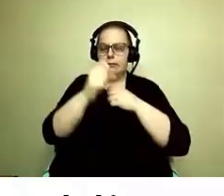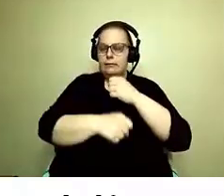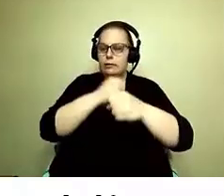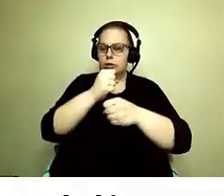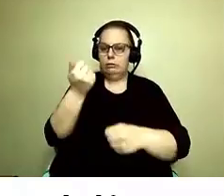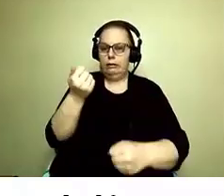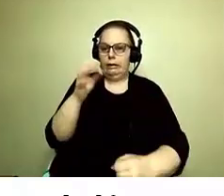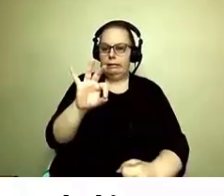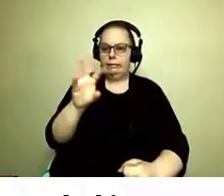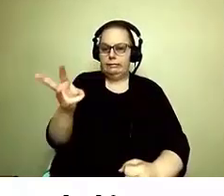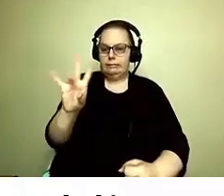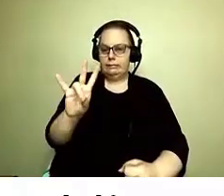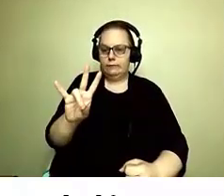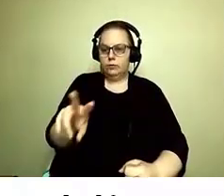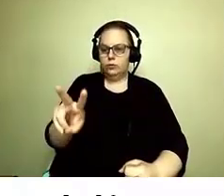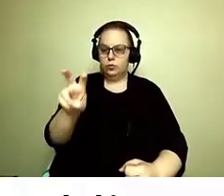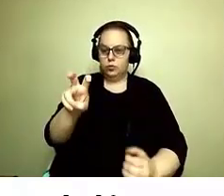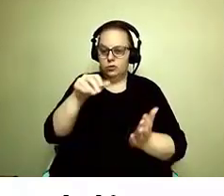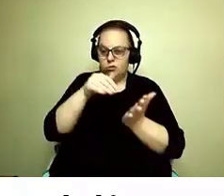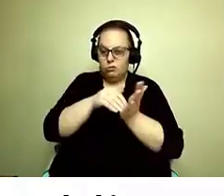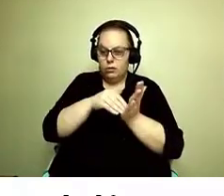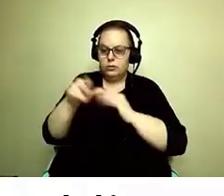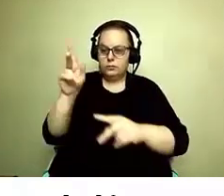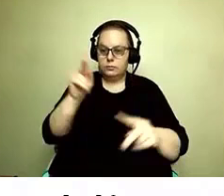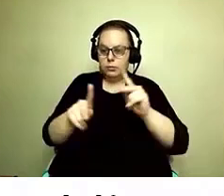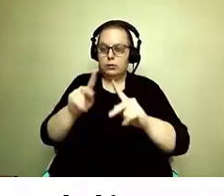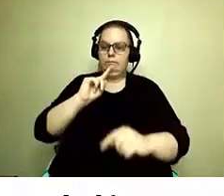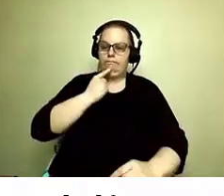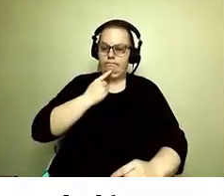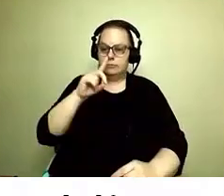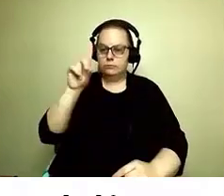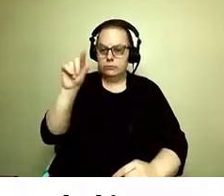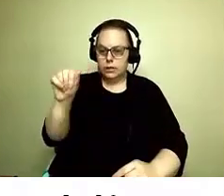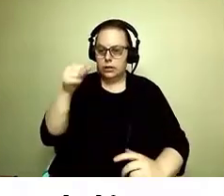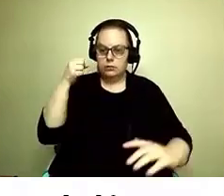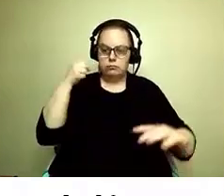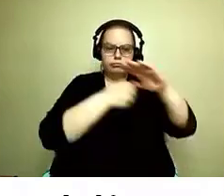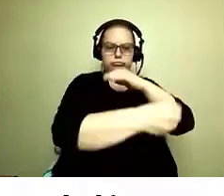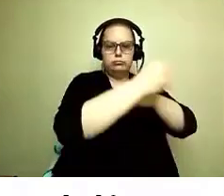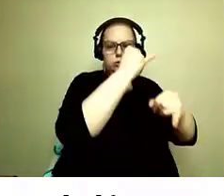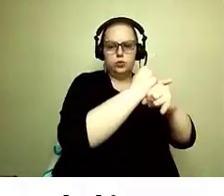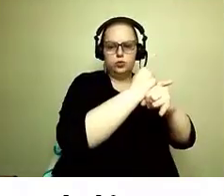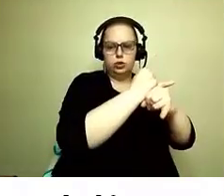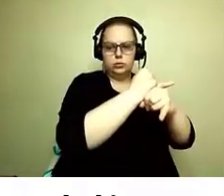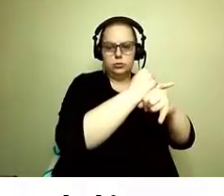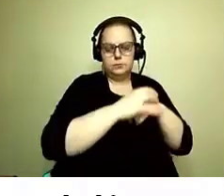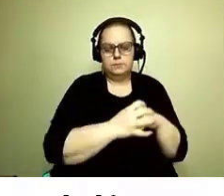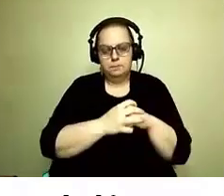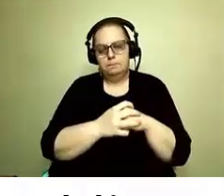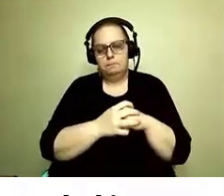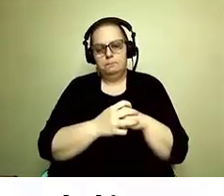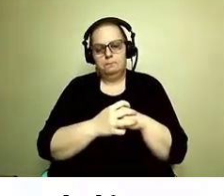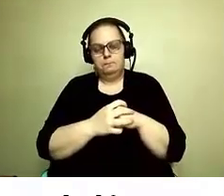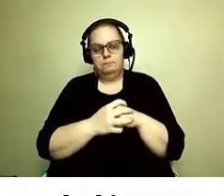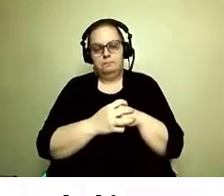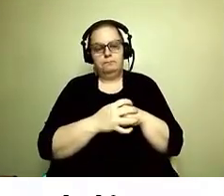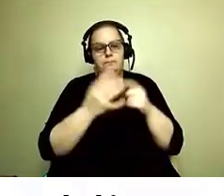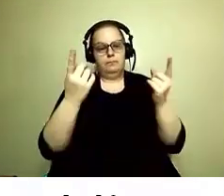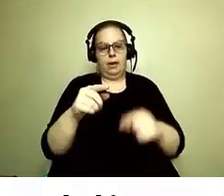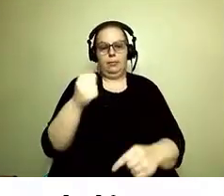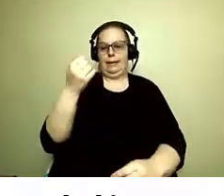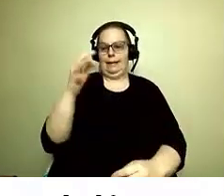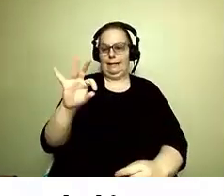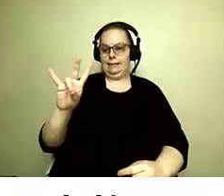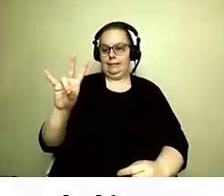1967, 200,000 people with significant disabilities were institutionalized. In 1970, 1